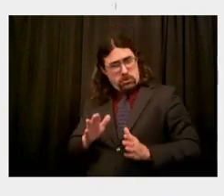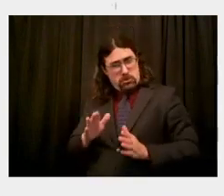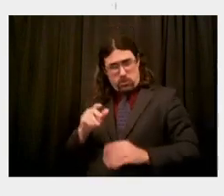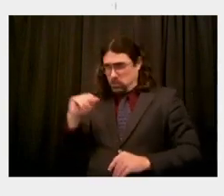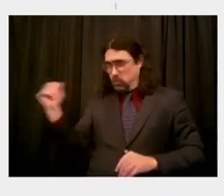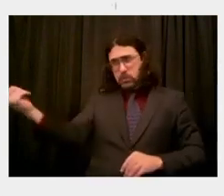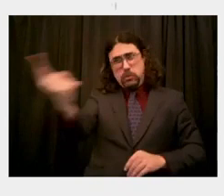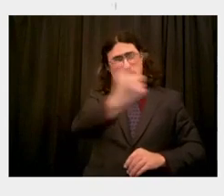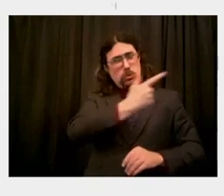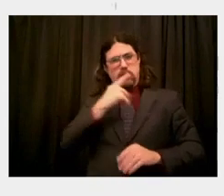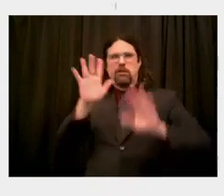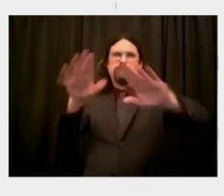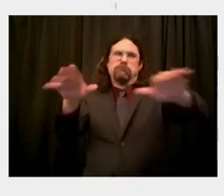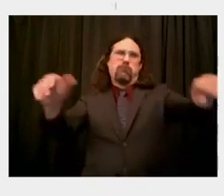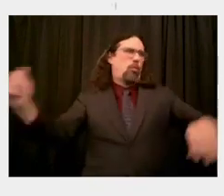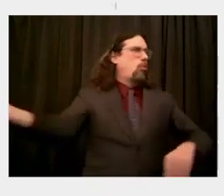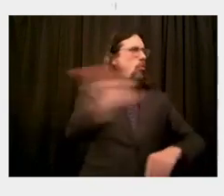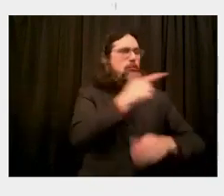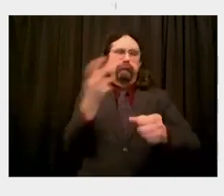cetera, that can be